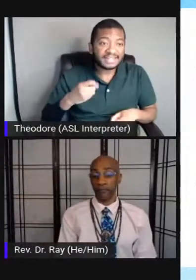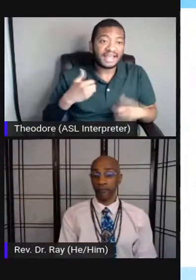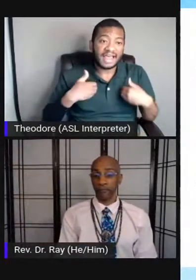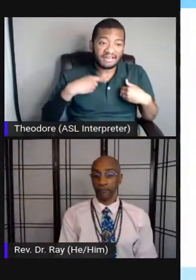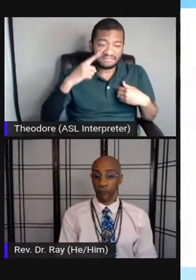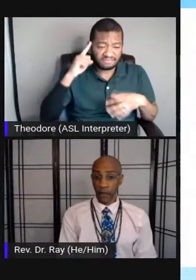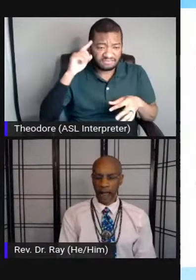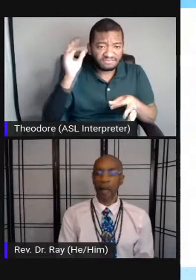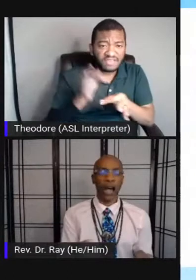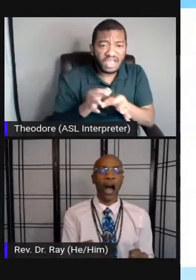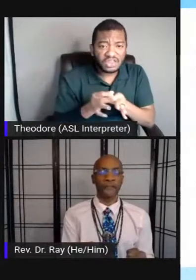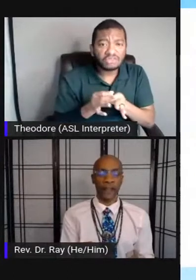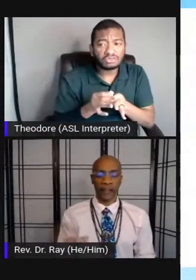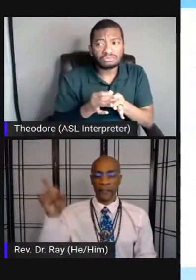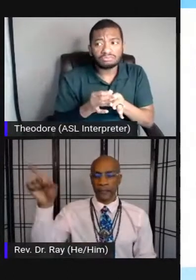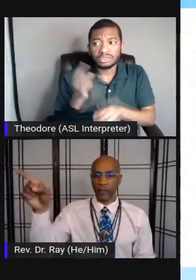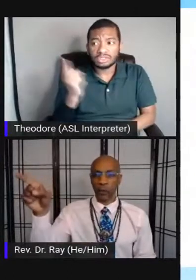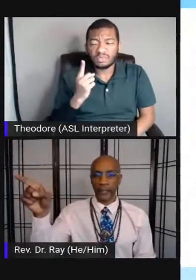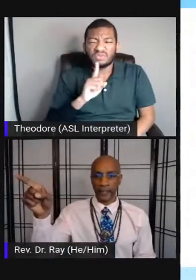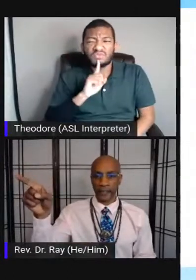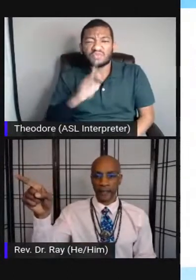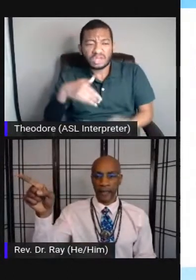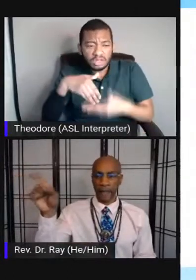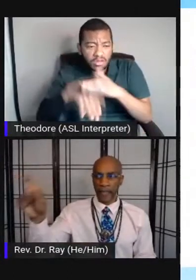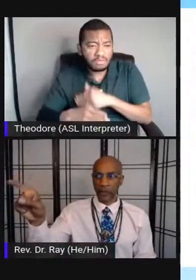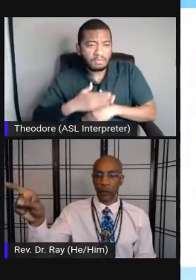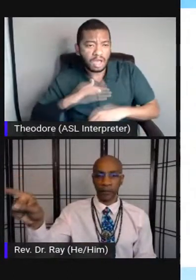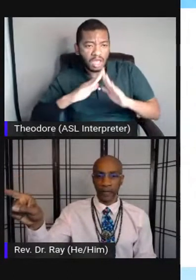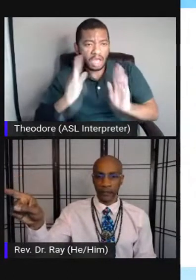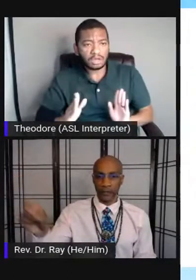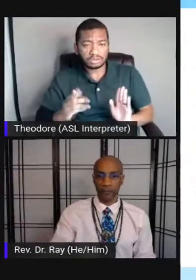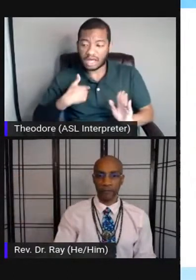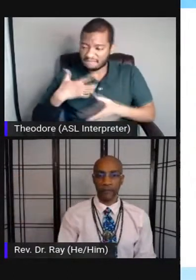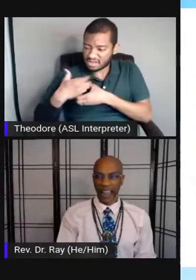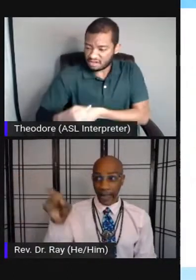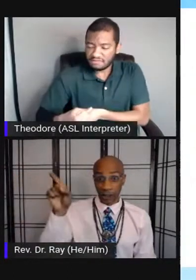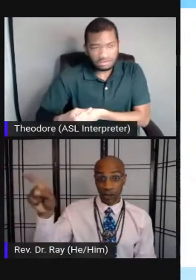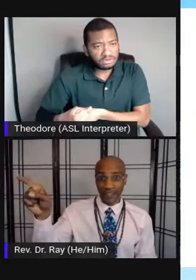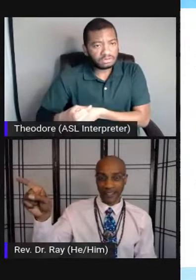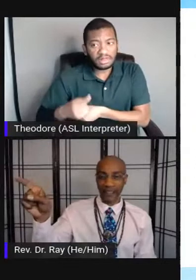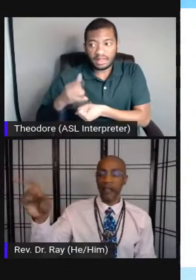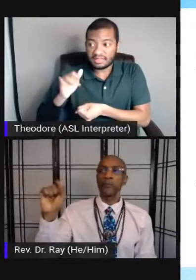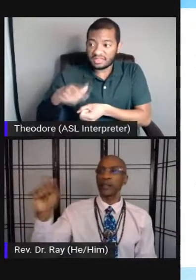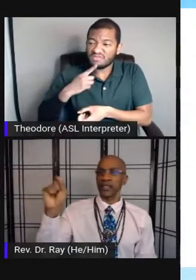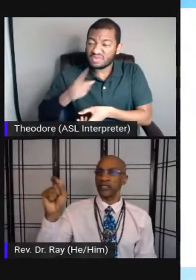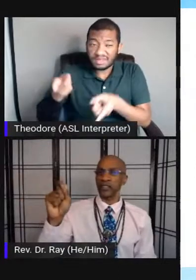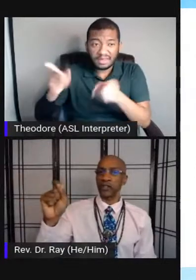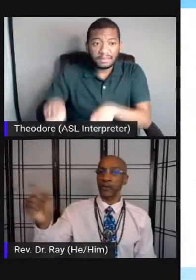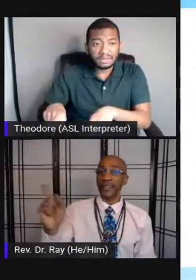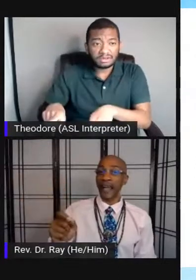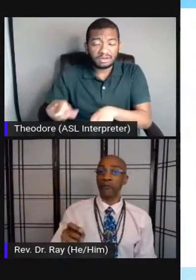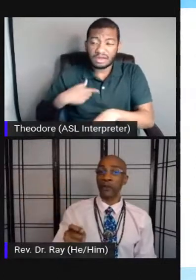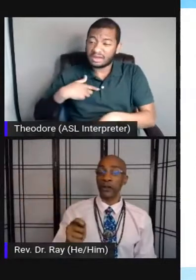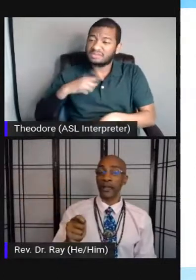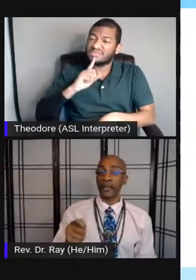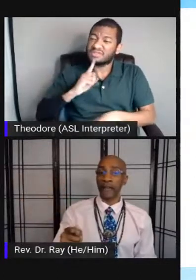in, right? I am confident that that's what it is and that that's what it means. And I trust it to such a degree